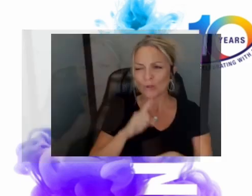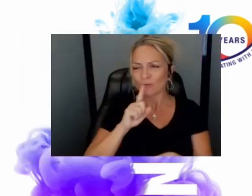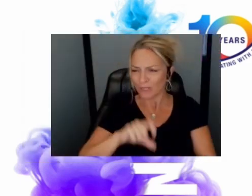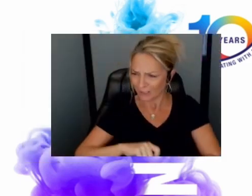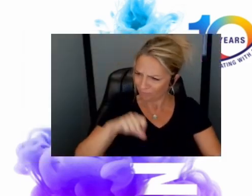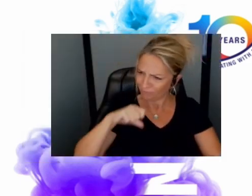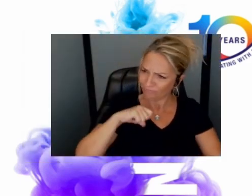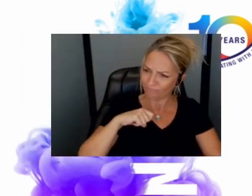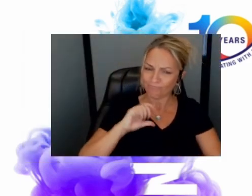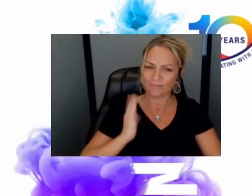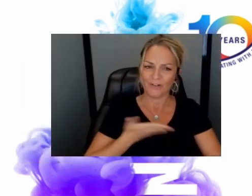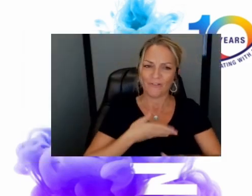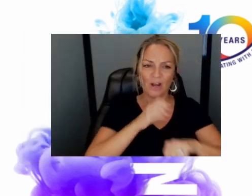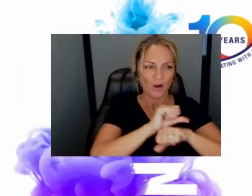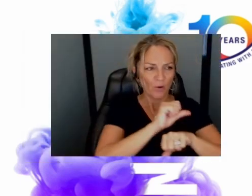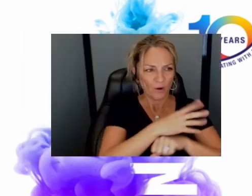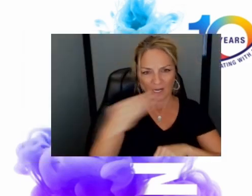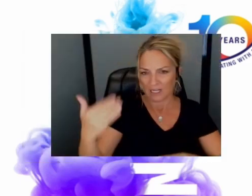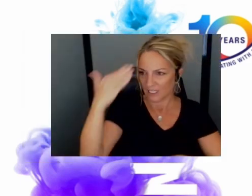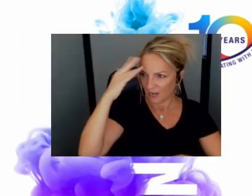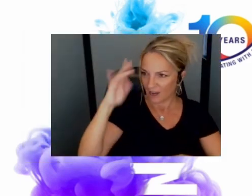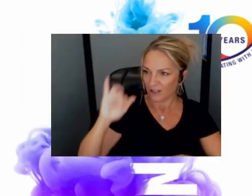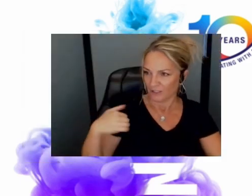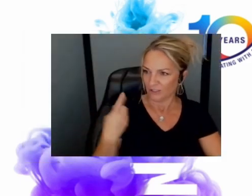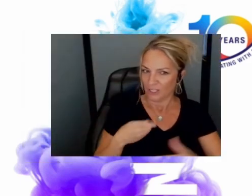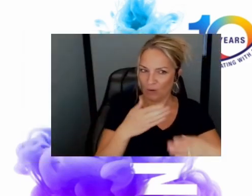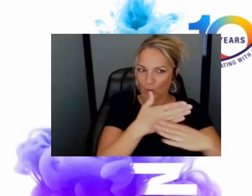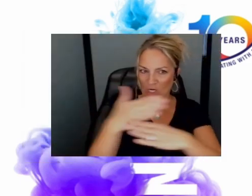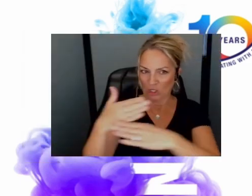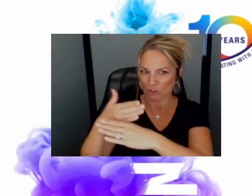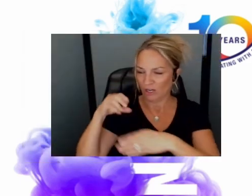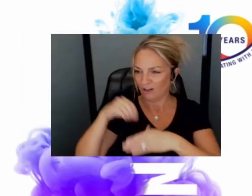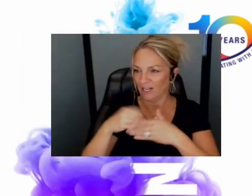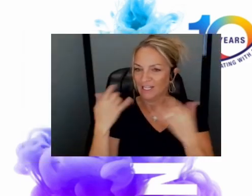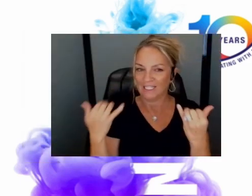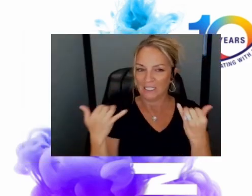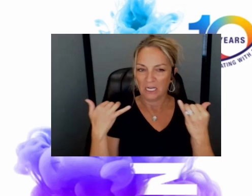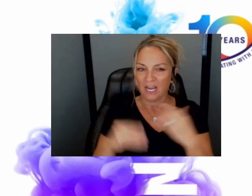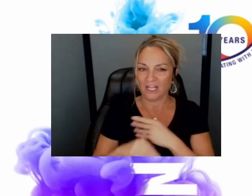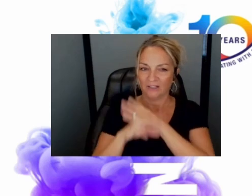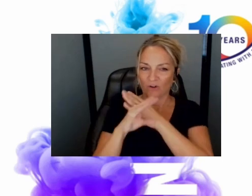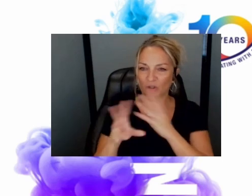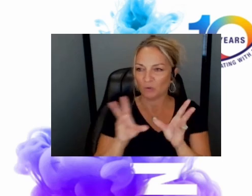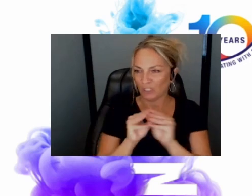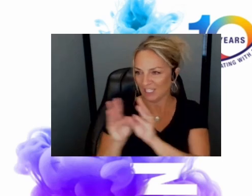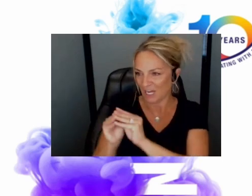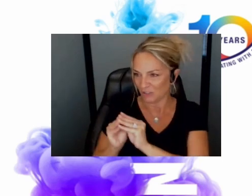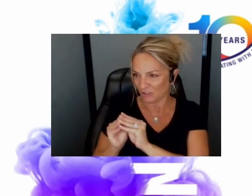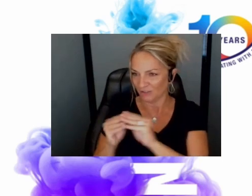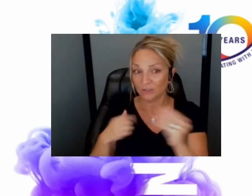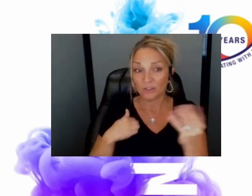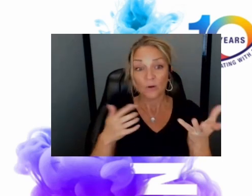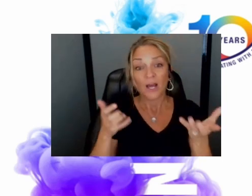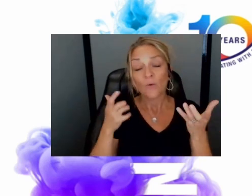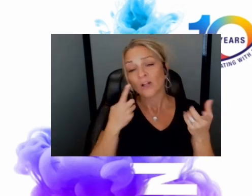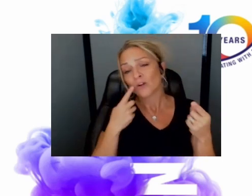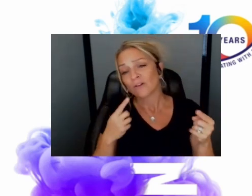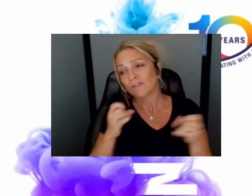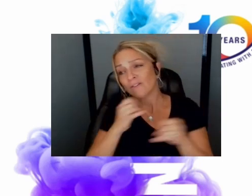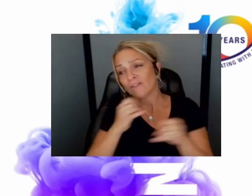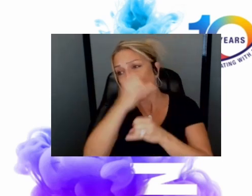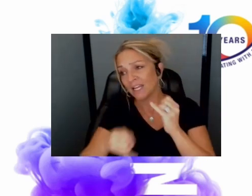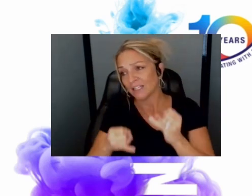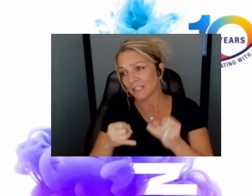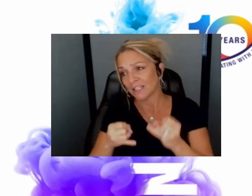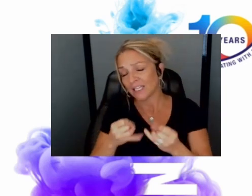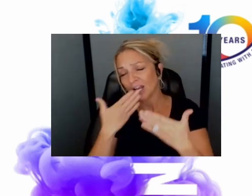the work and the knowledge that was shared in today's virtual session. And I would like to finally express my